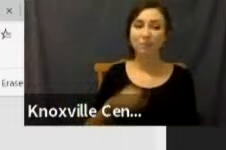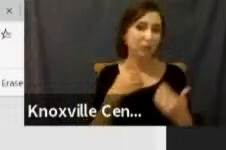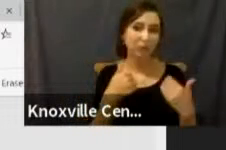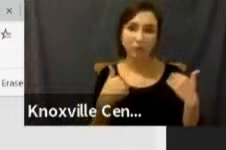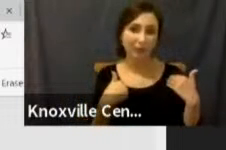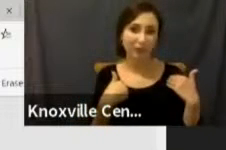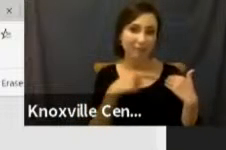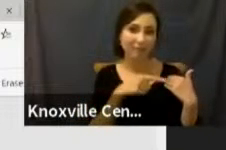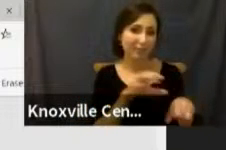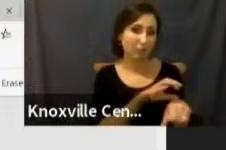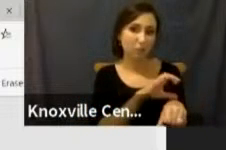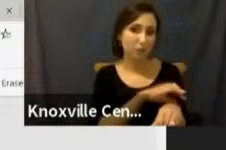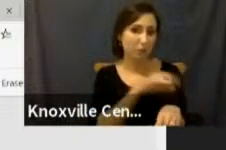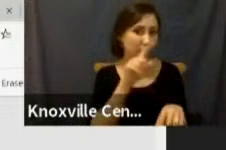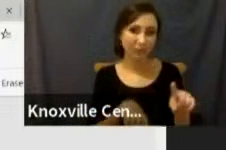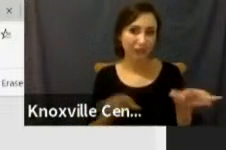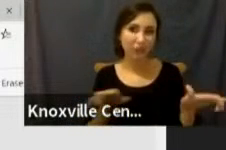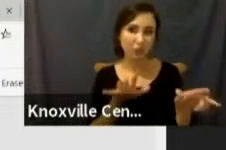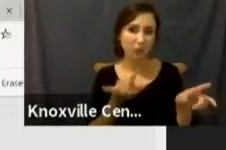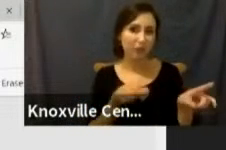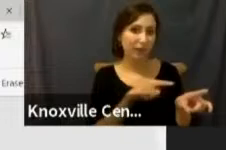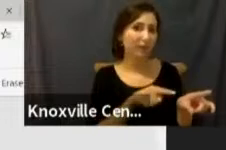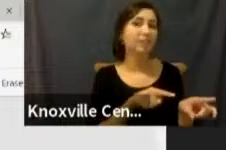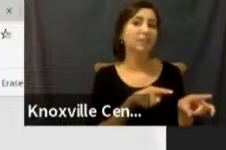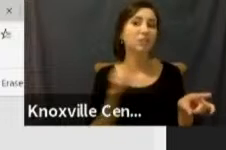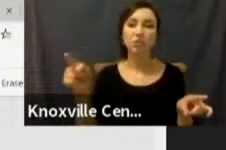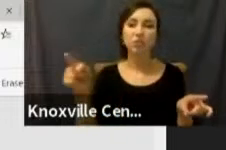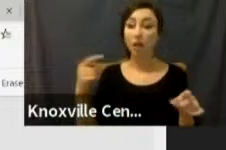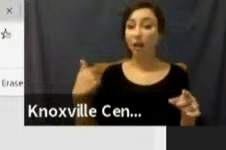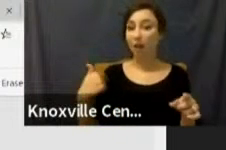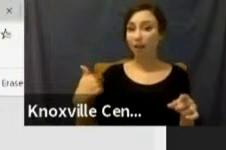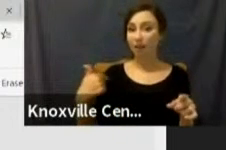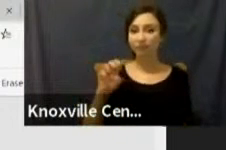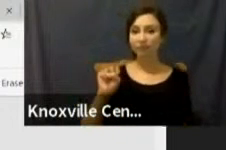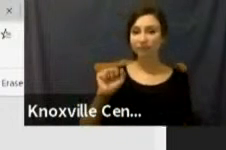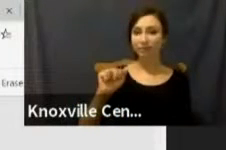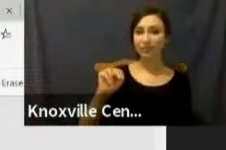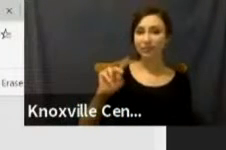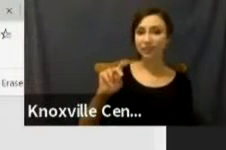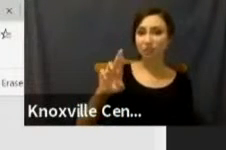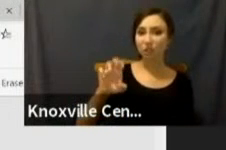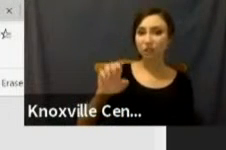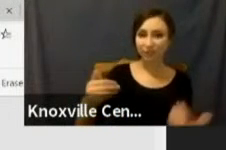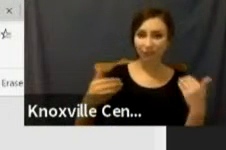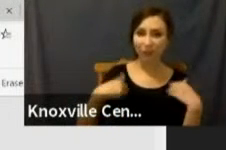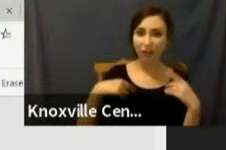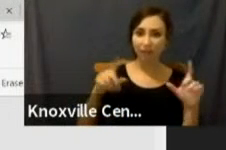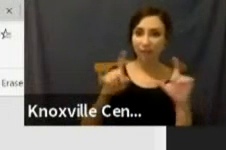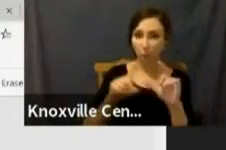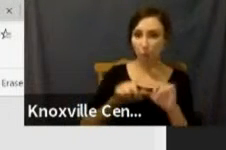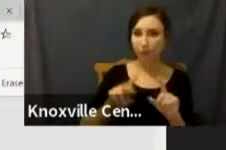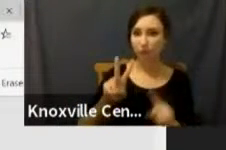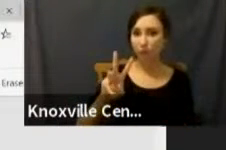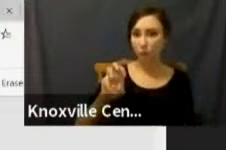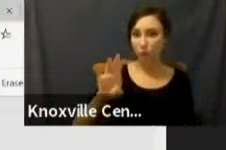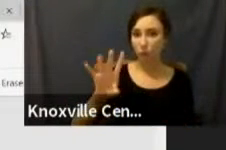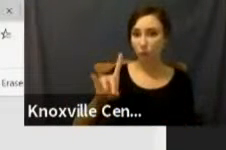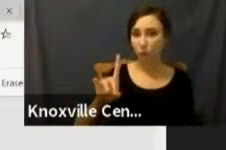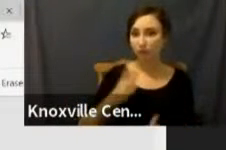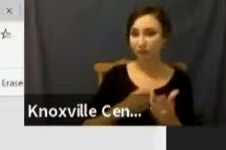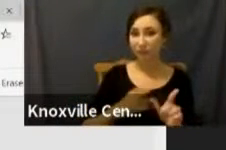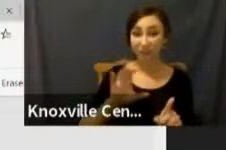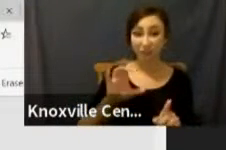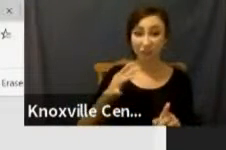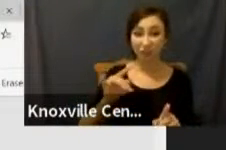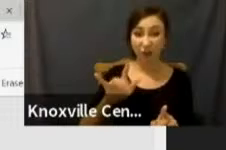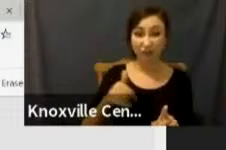software on this computer to do that. I do have the Word version. Give me a second and I'll email it to Charity. Is that who I need to email